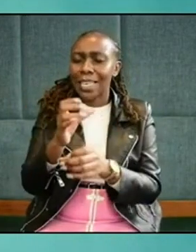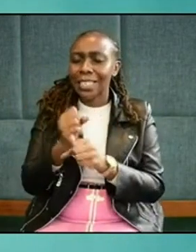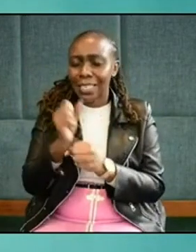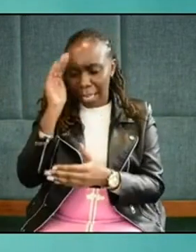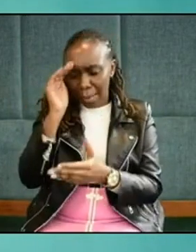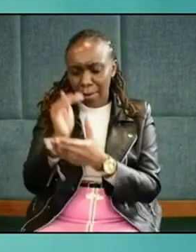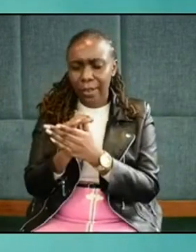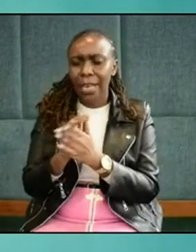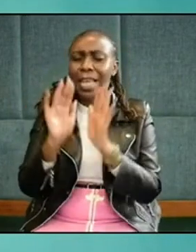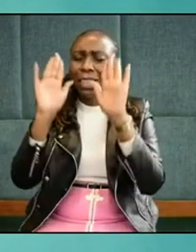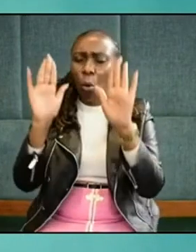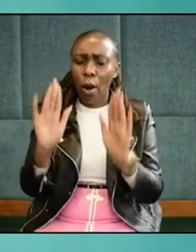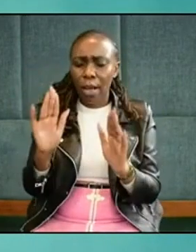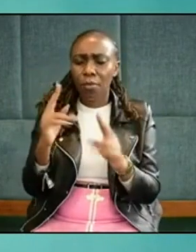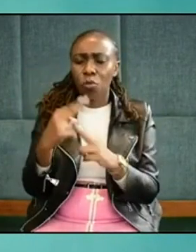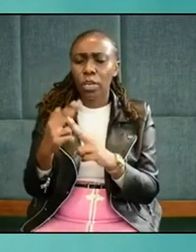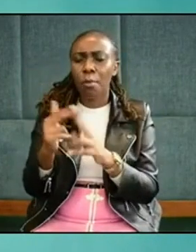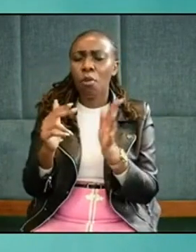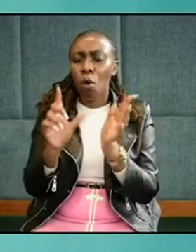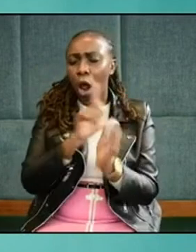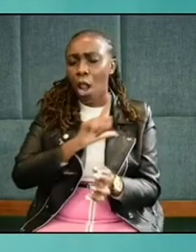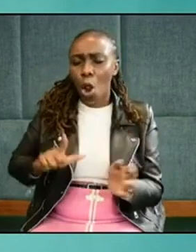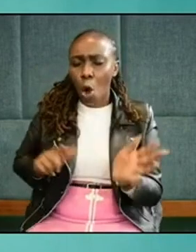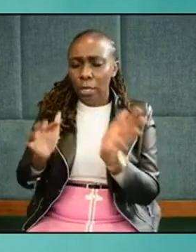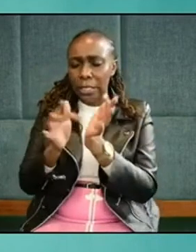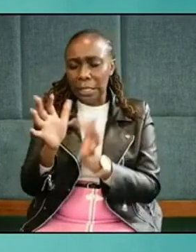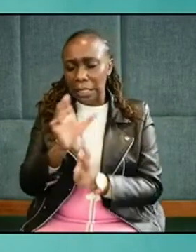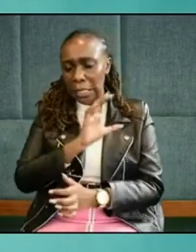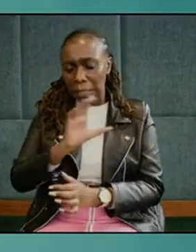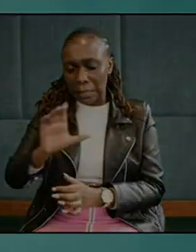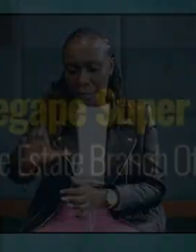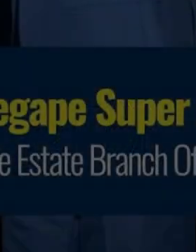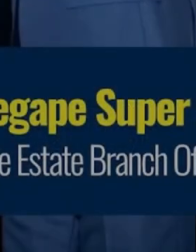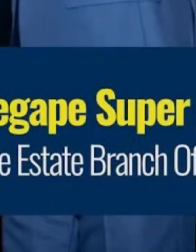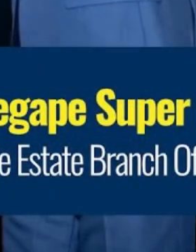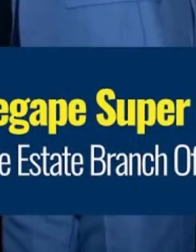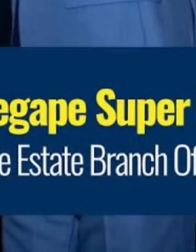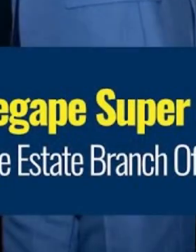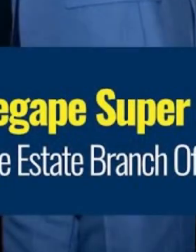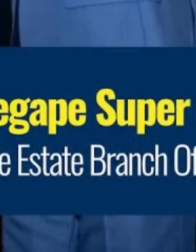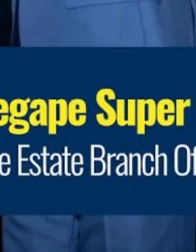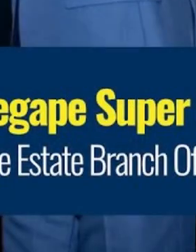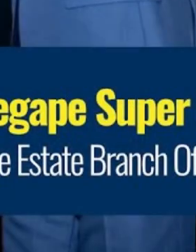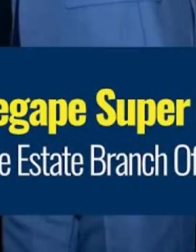and believing in the wonderful name of our Lord and Savior, Jesus Christ. Amen.